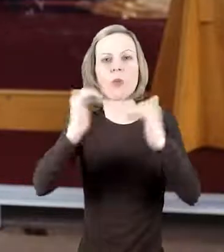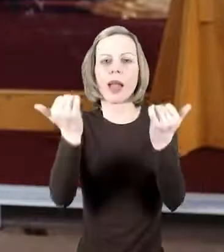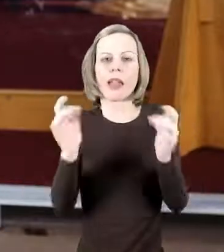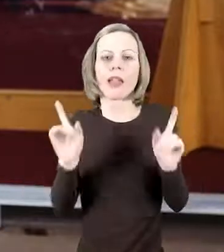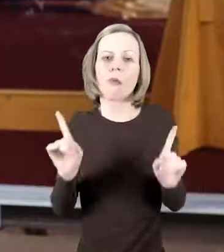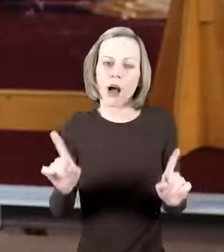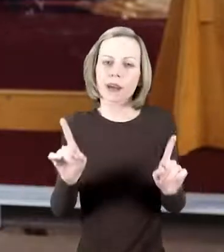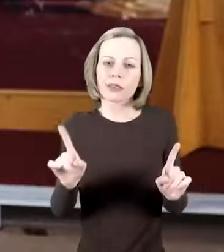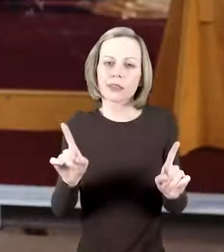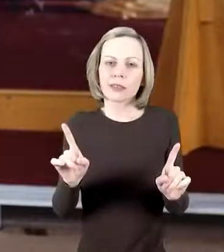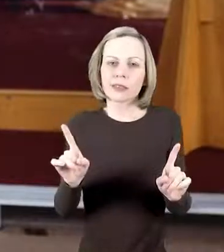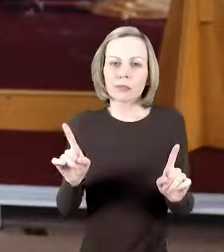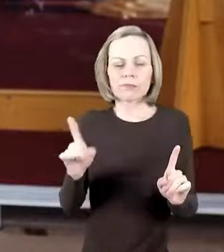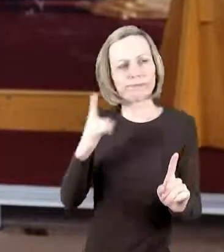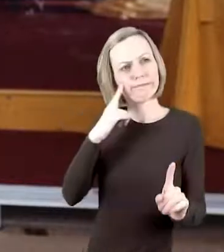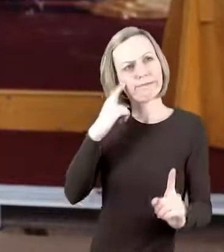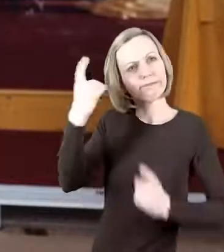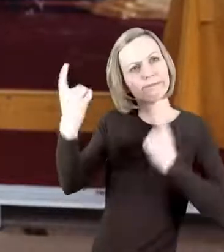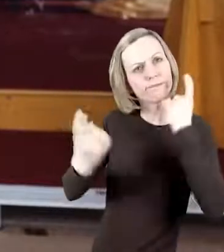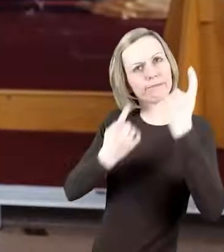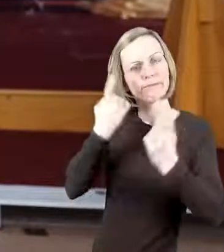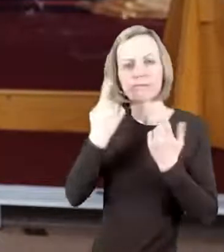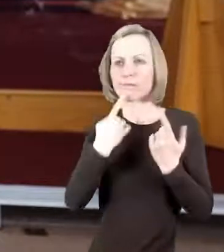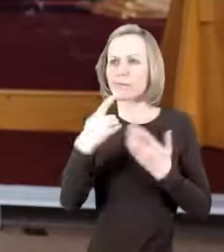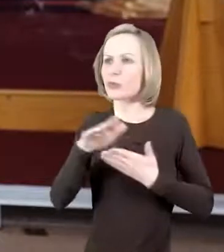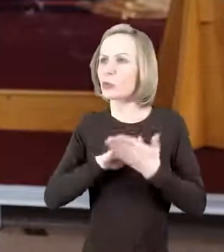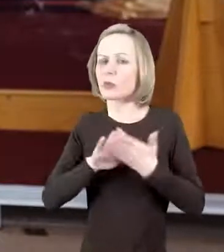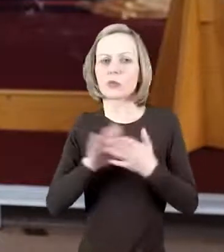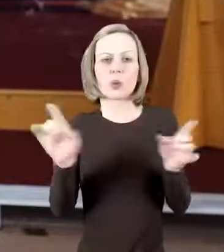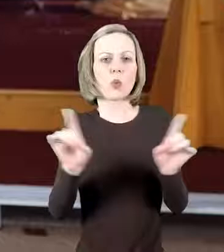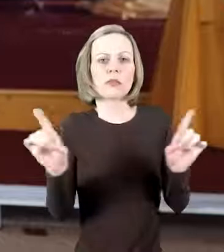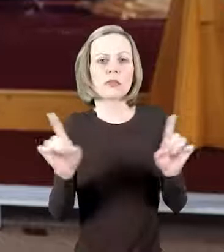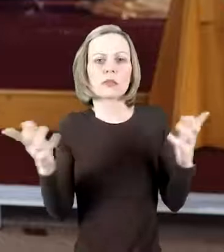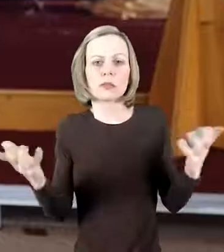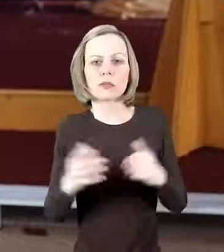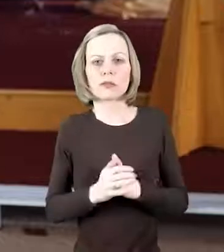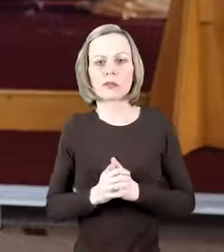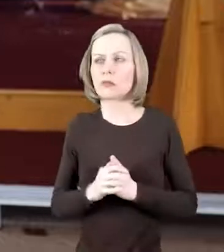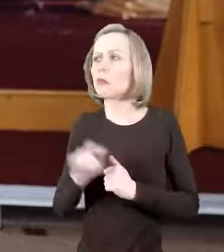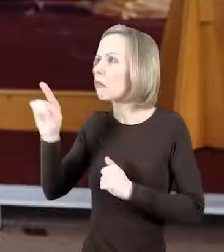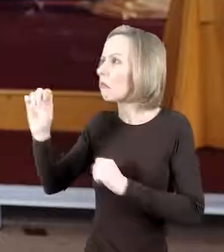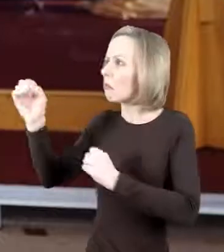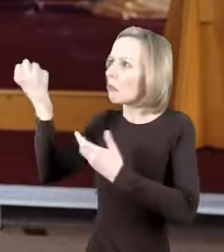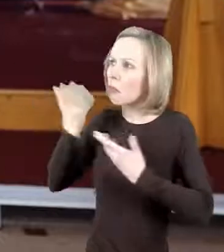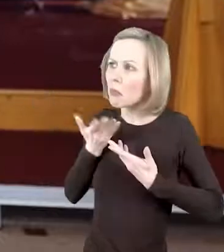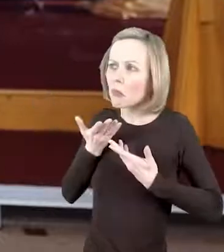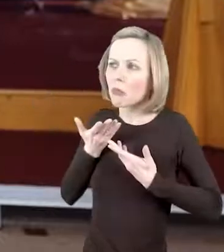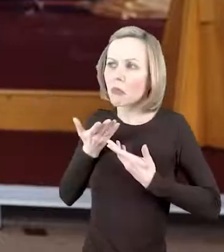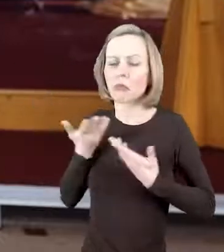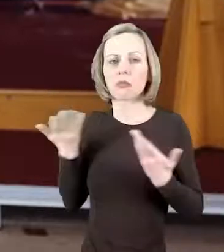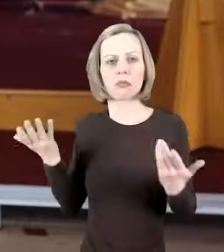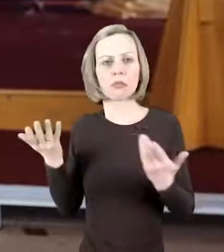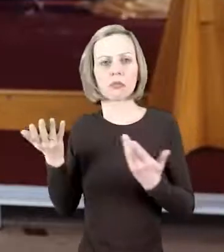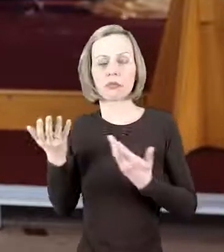but also to consider what it all might mean, what you are saying not just